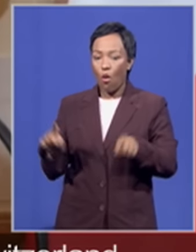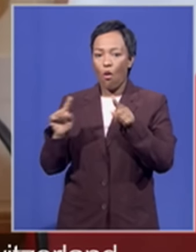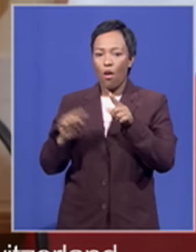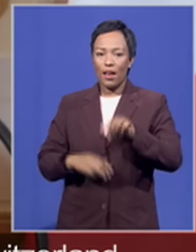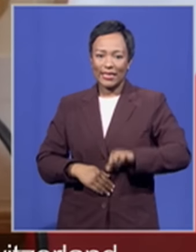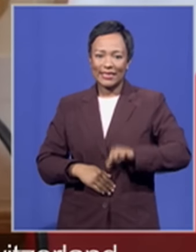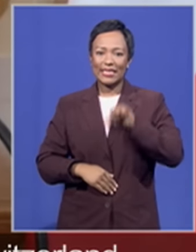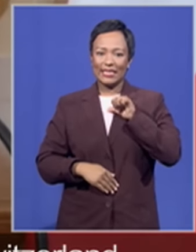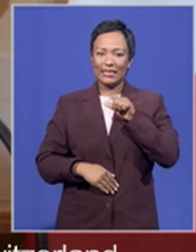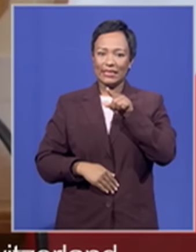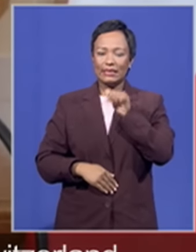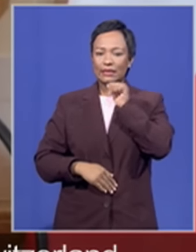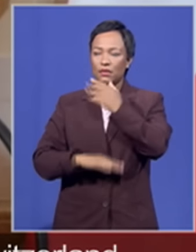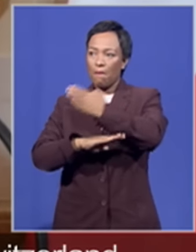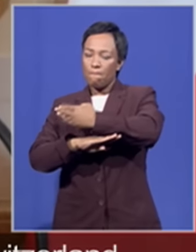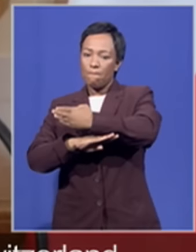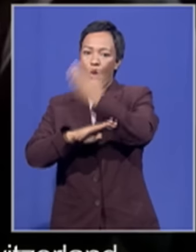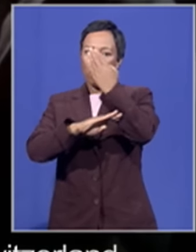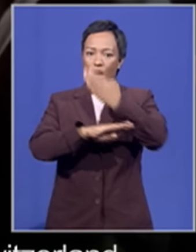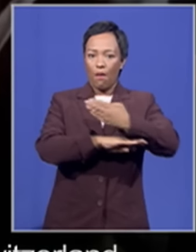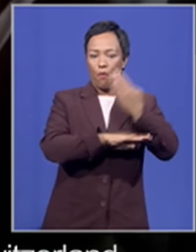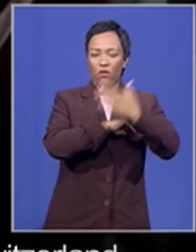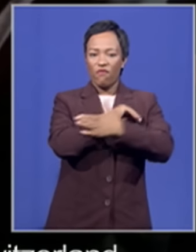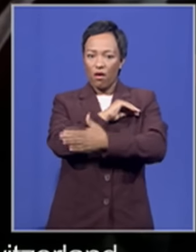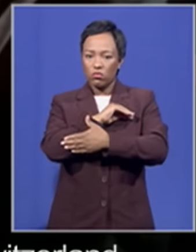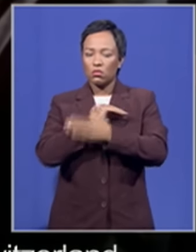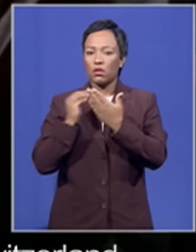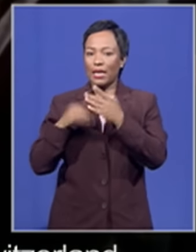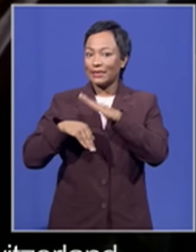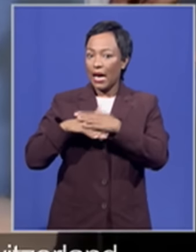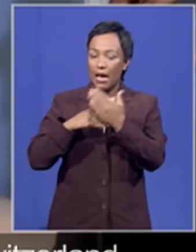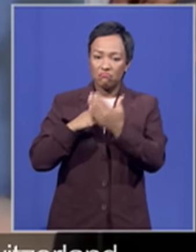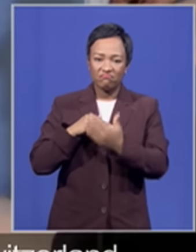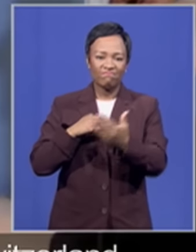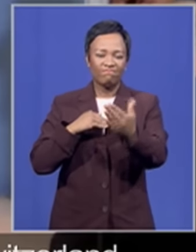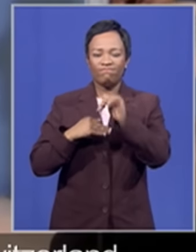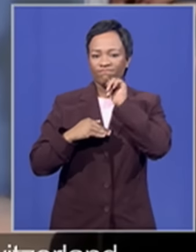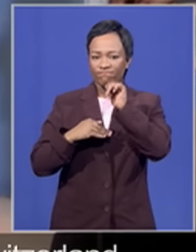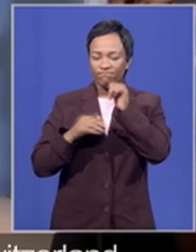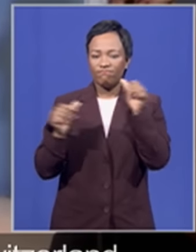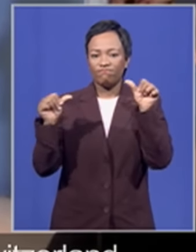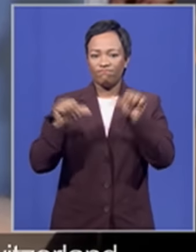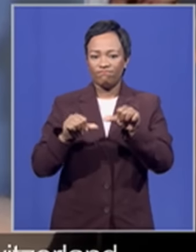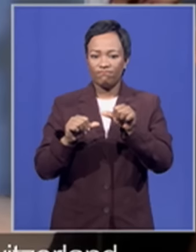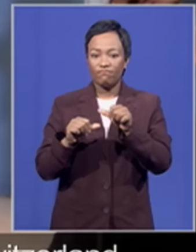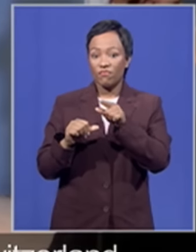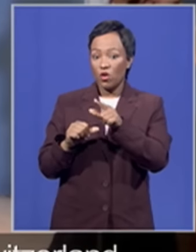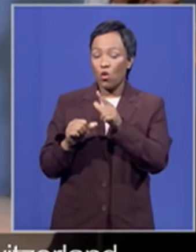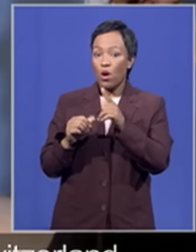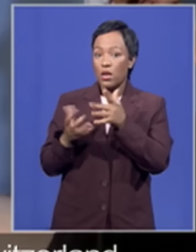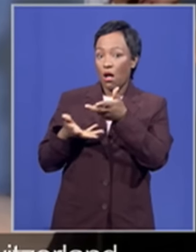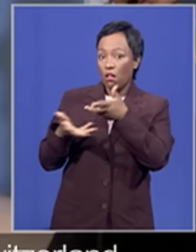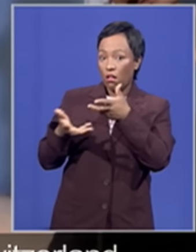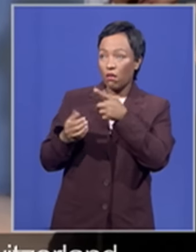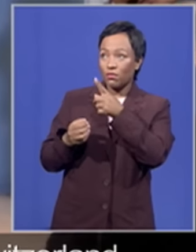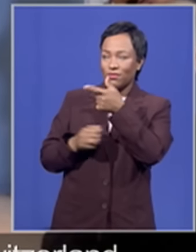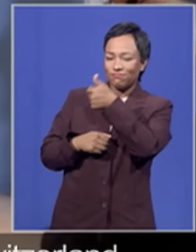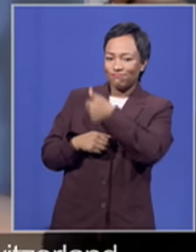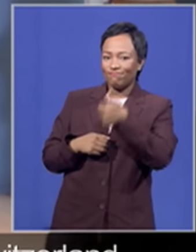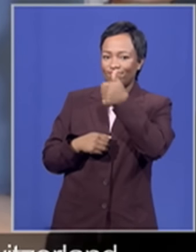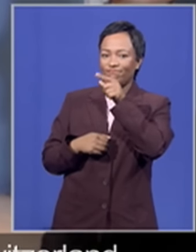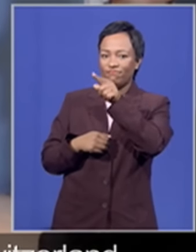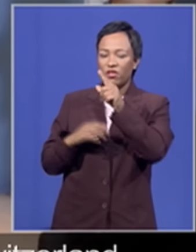transcends borders and time. Ditherisano le mopresidente Kela Zuta di bile mabapi le kgwebisano, botsetedi le